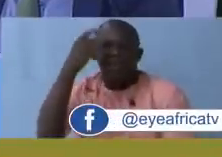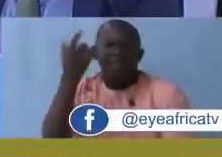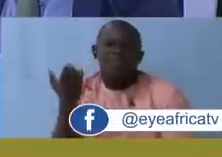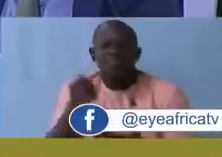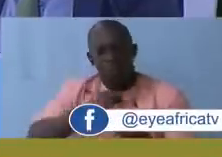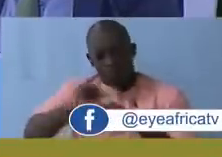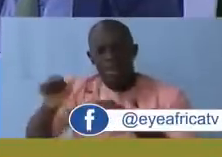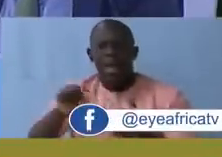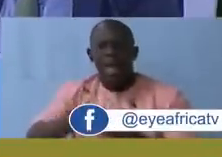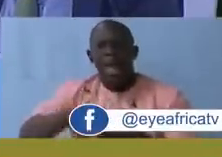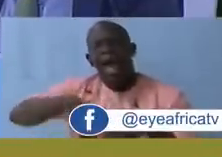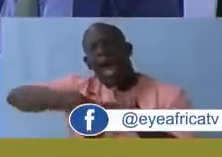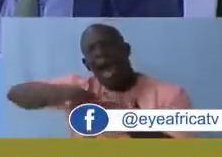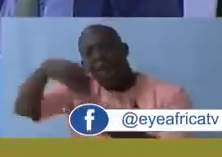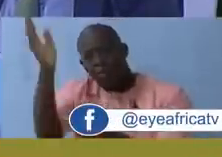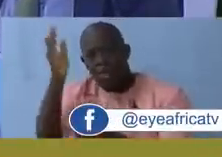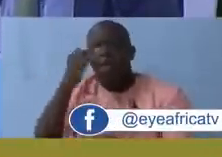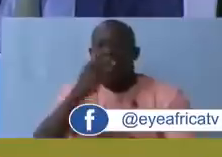country.